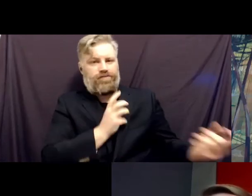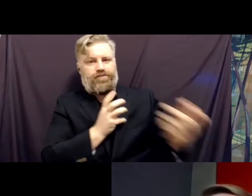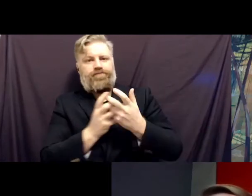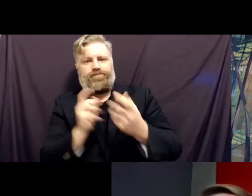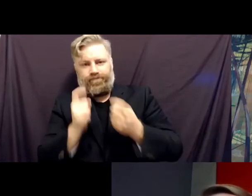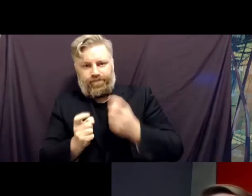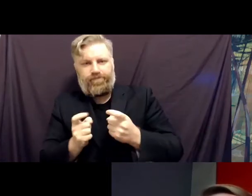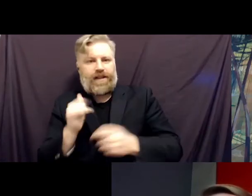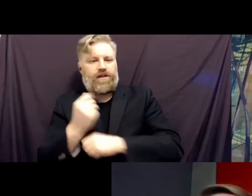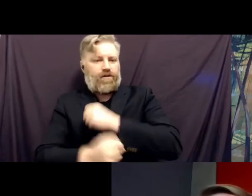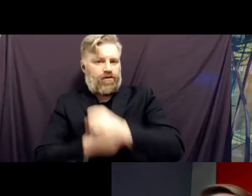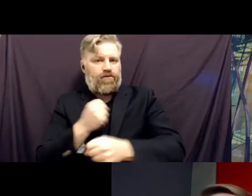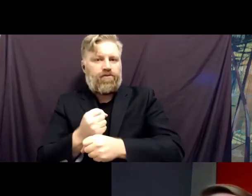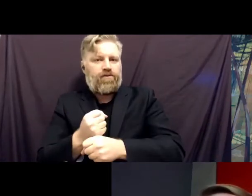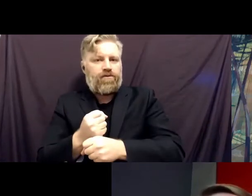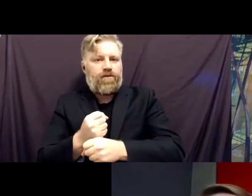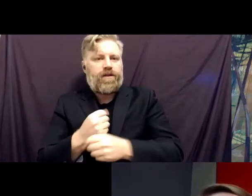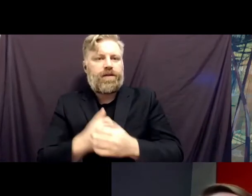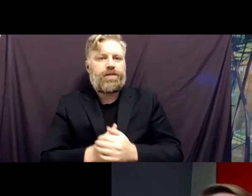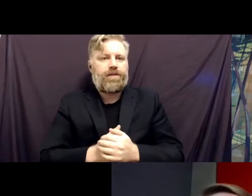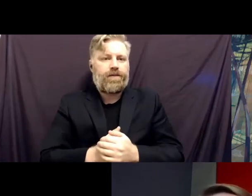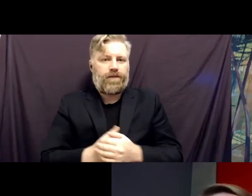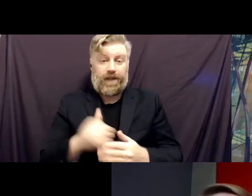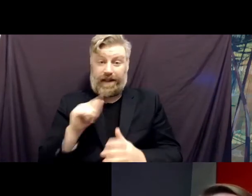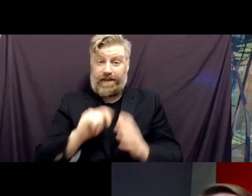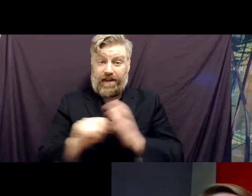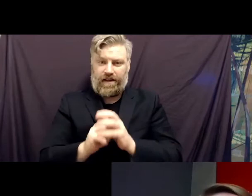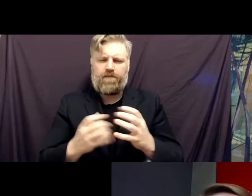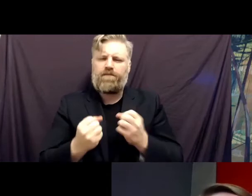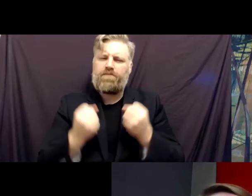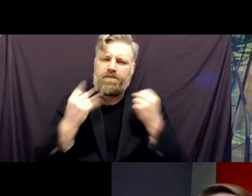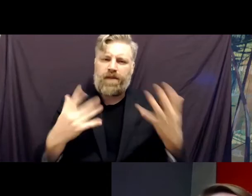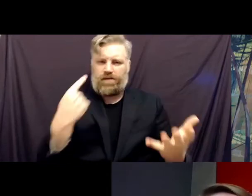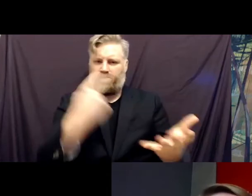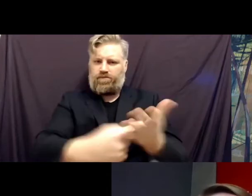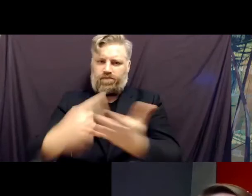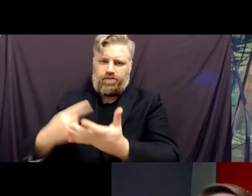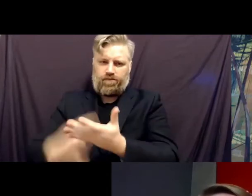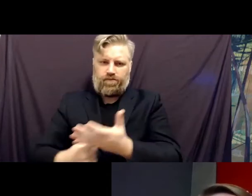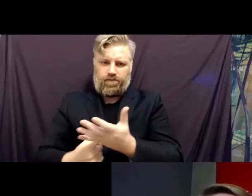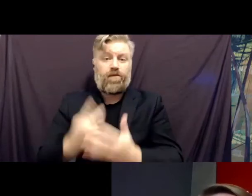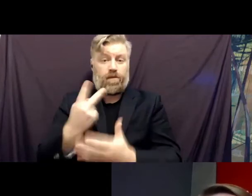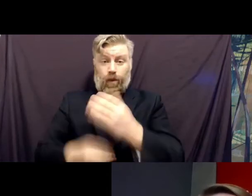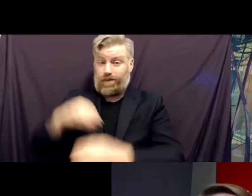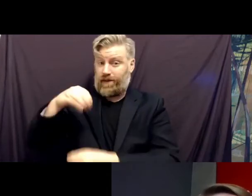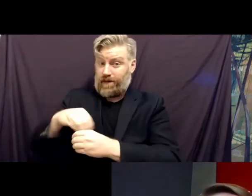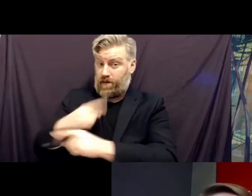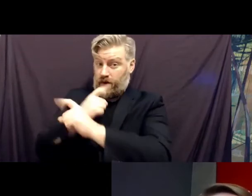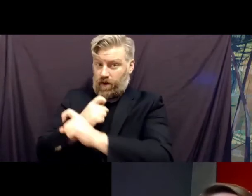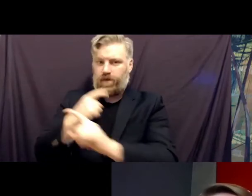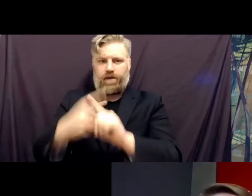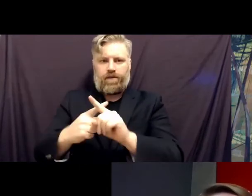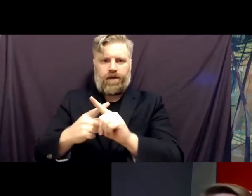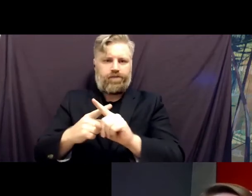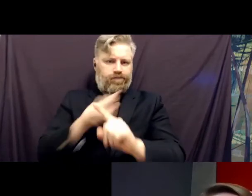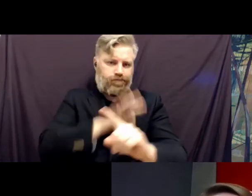year. We had a lot of discussions nationally and internationally and